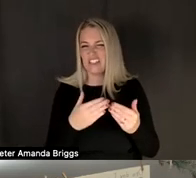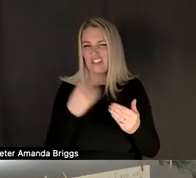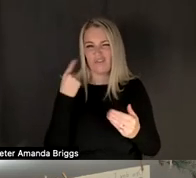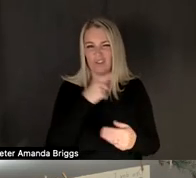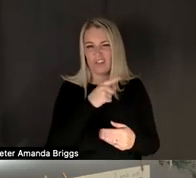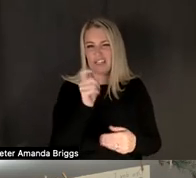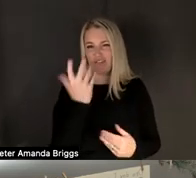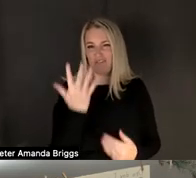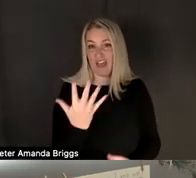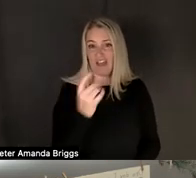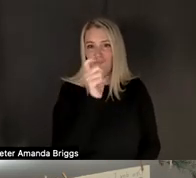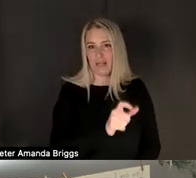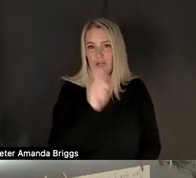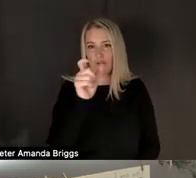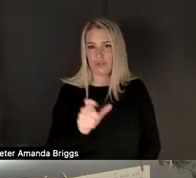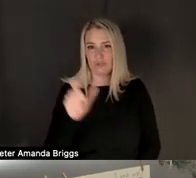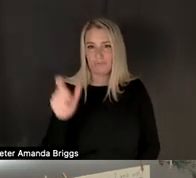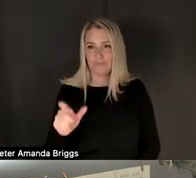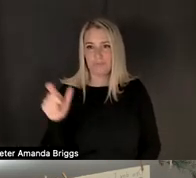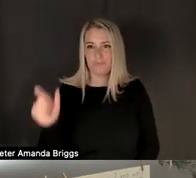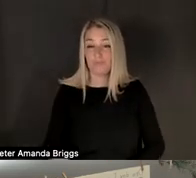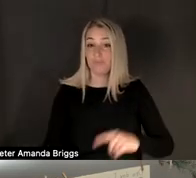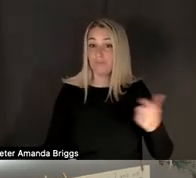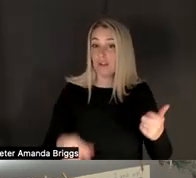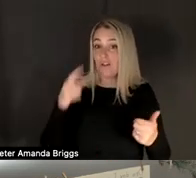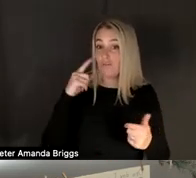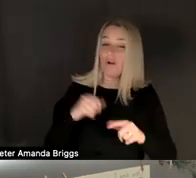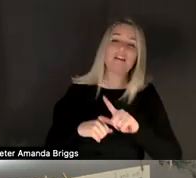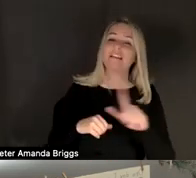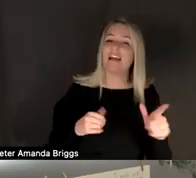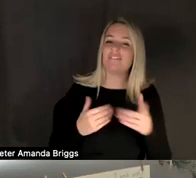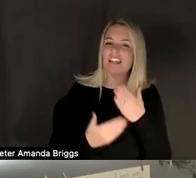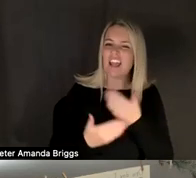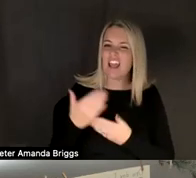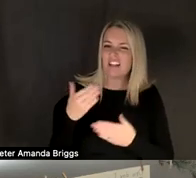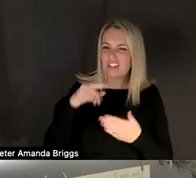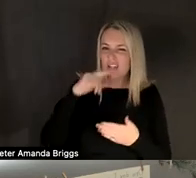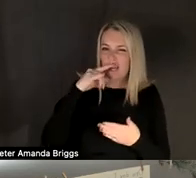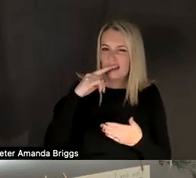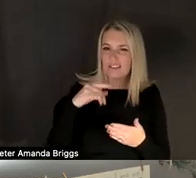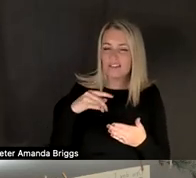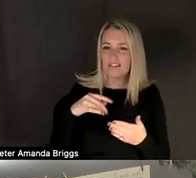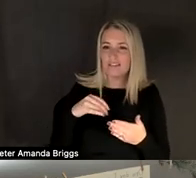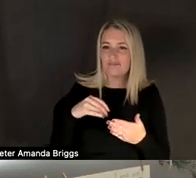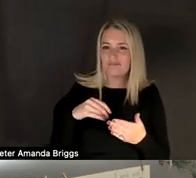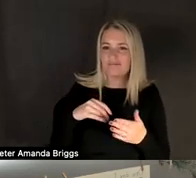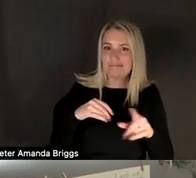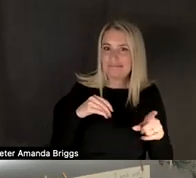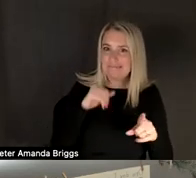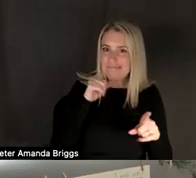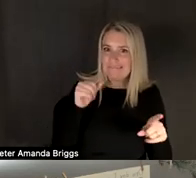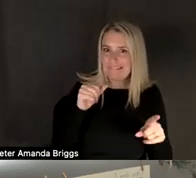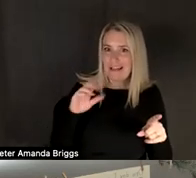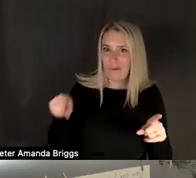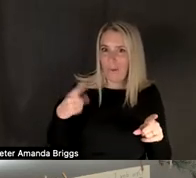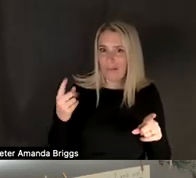And for left-handed children, we're not I'm worried. so sorry. It's not just, we don't want just righties. No. In the whole. No, sorry. So